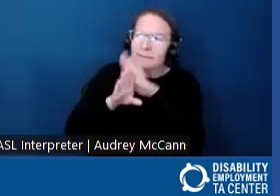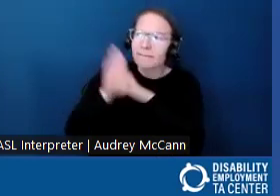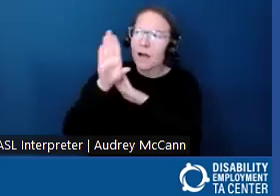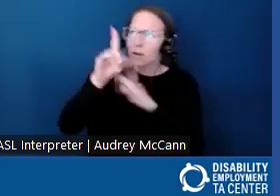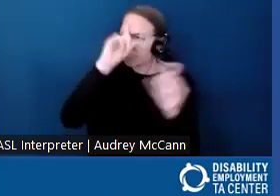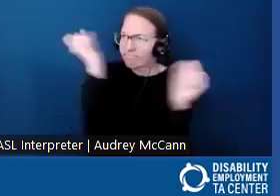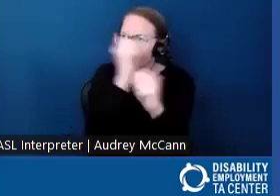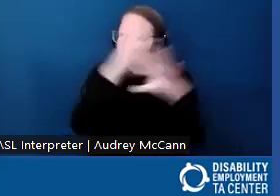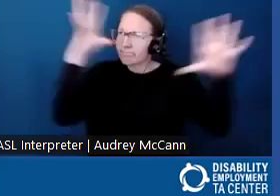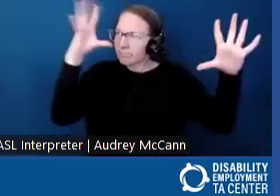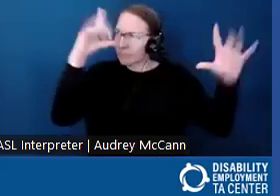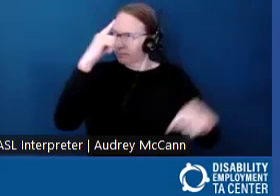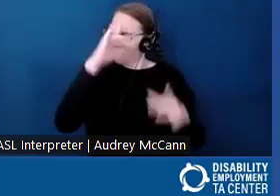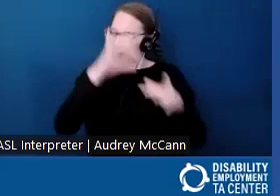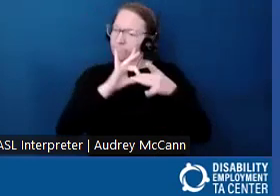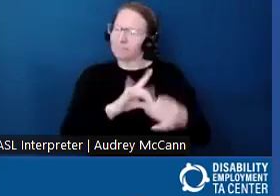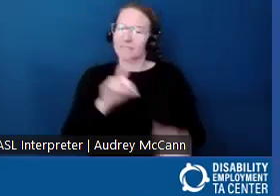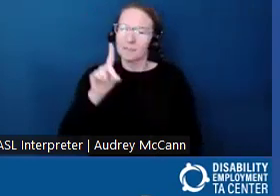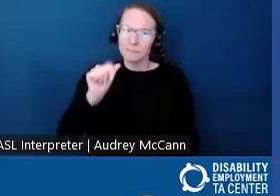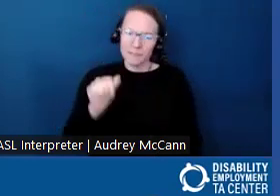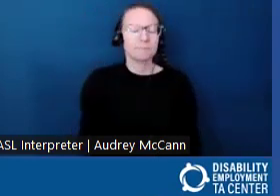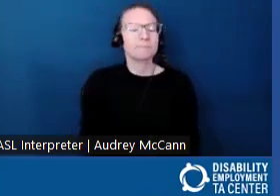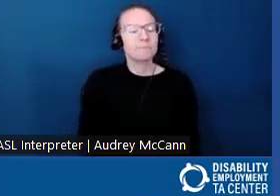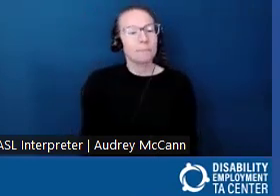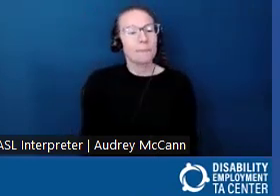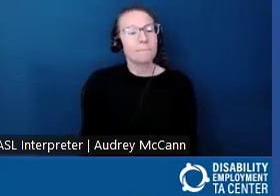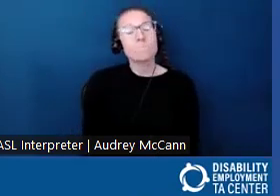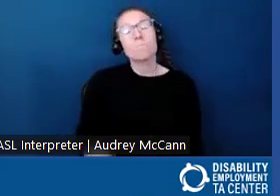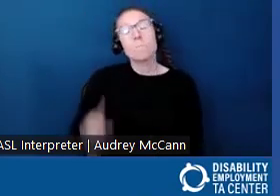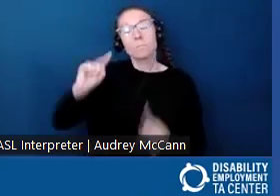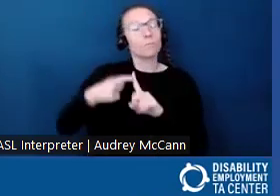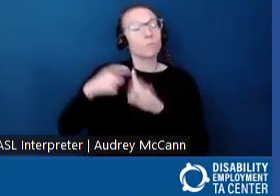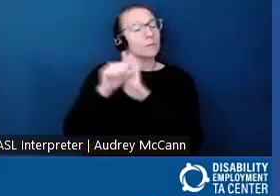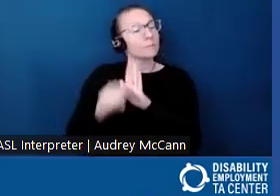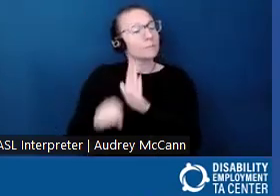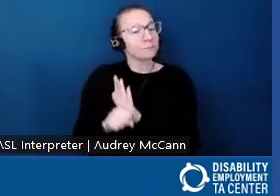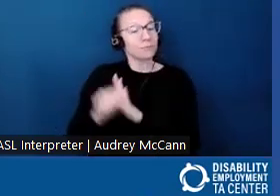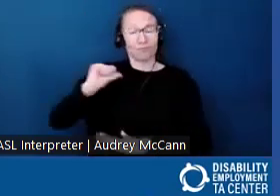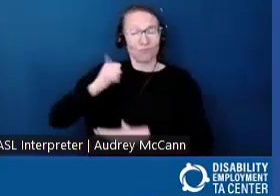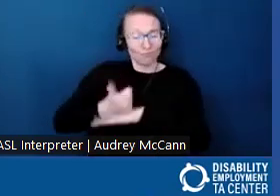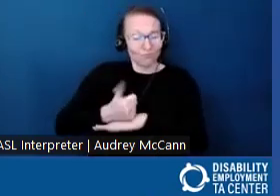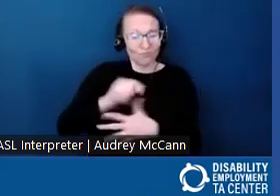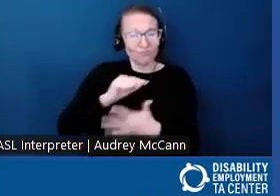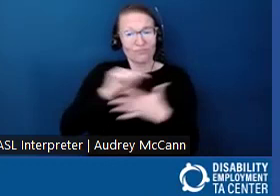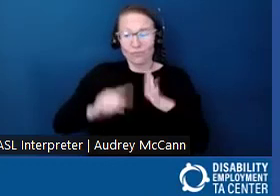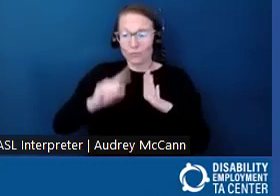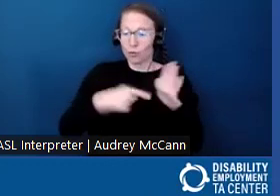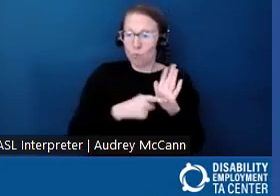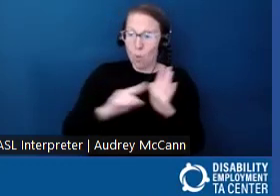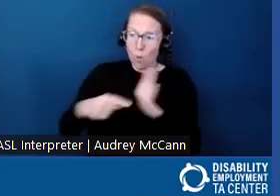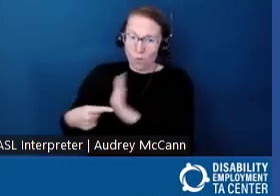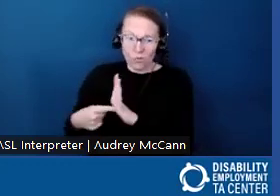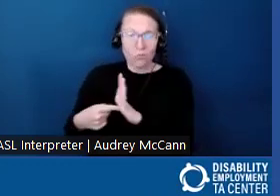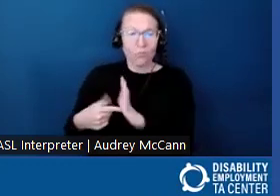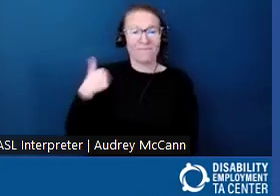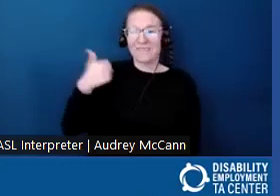in mind. And when the state created these roles, we do have